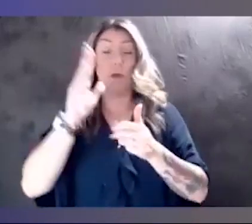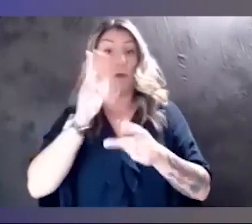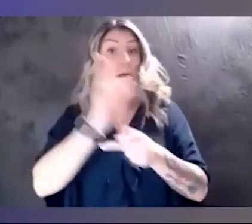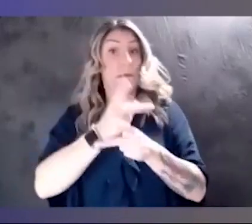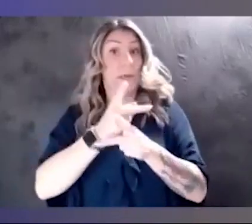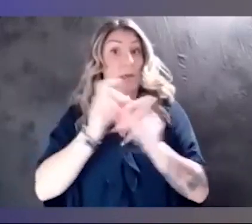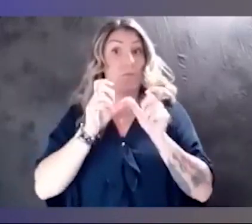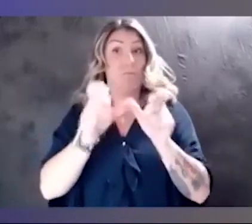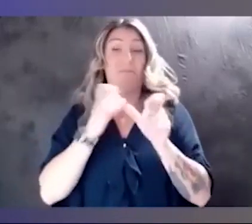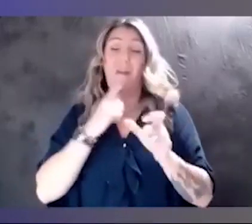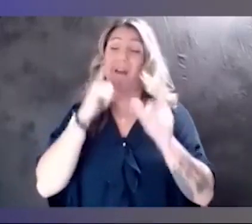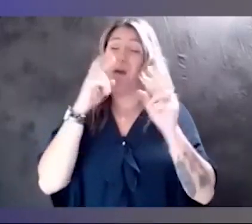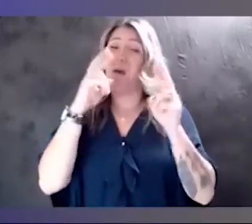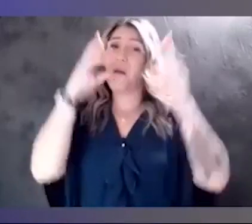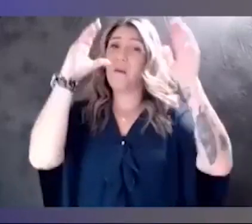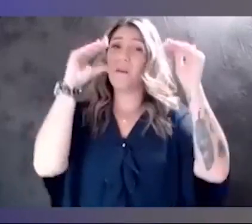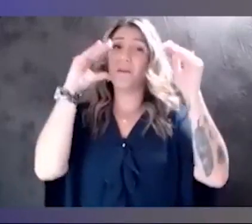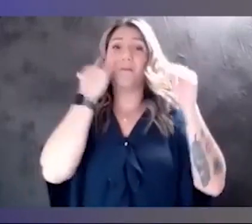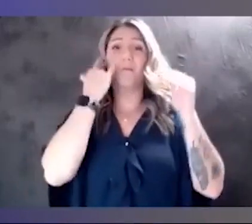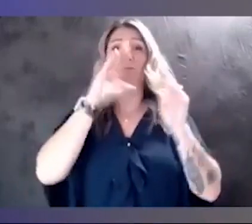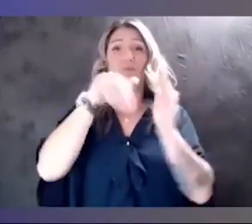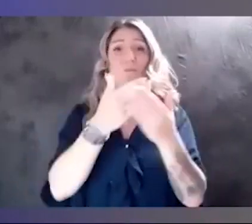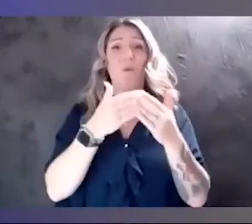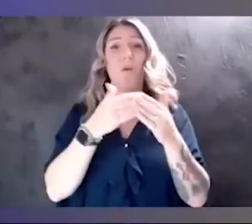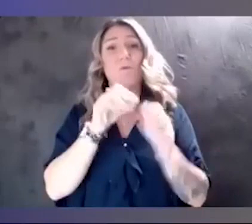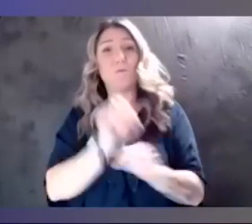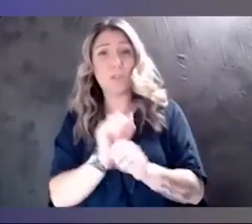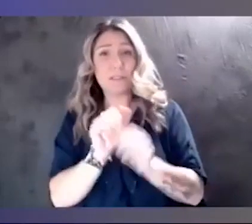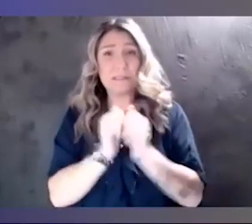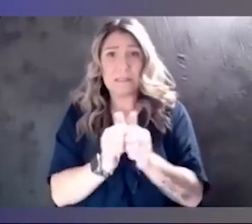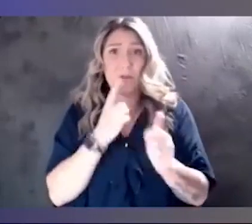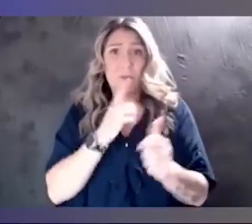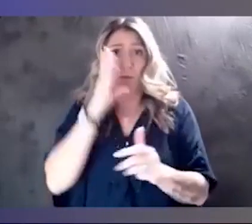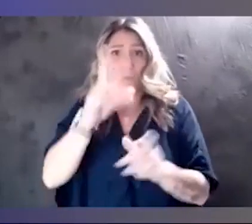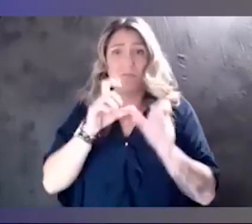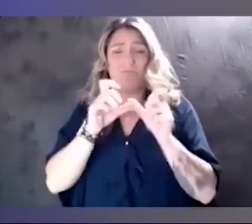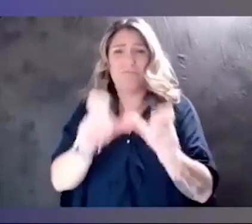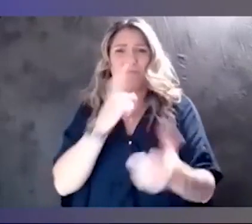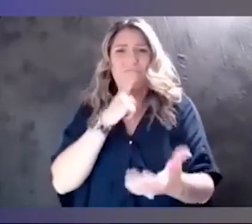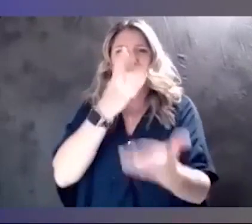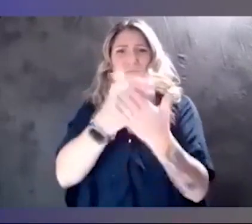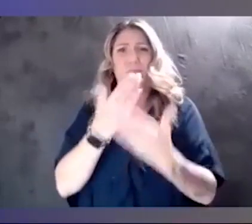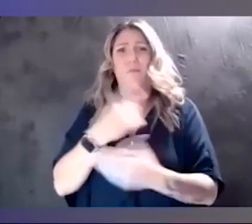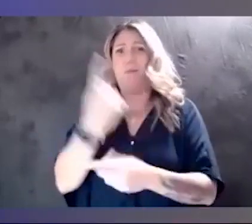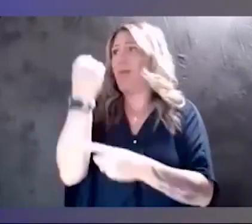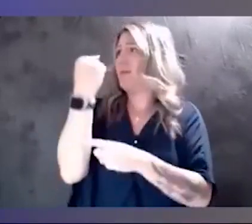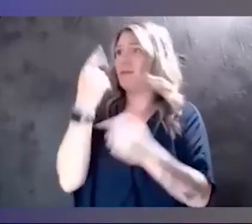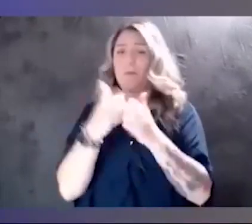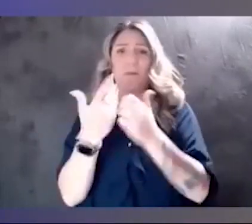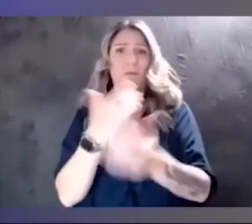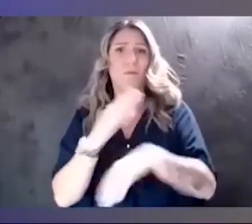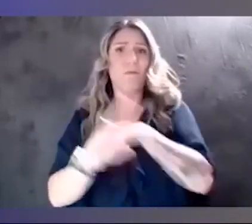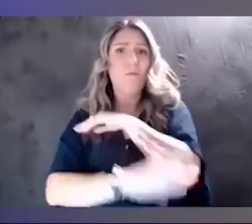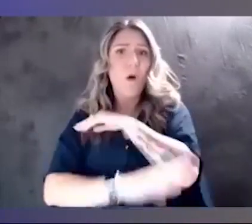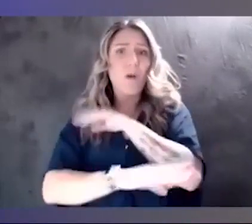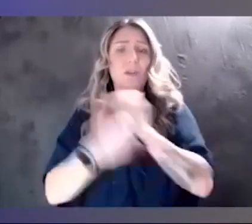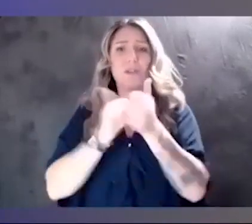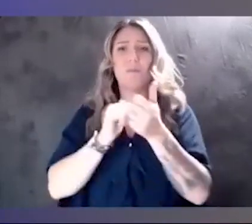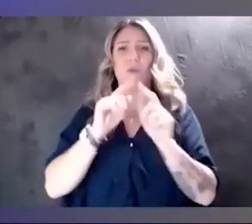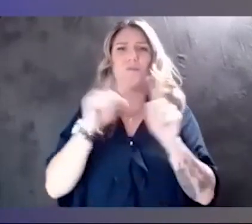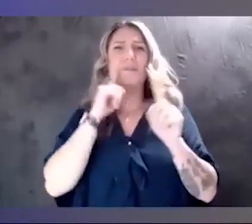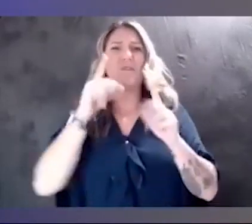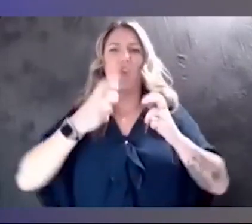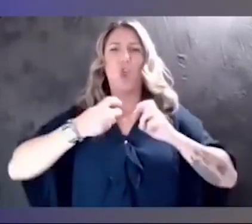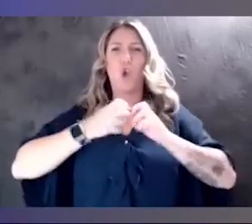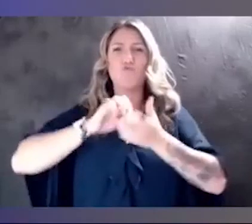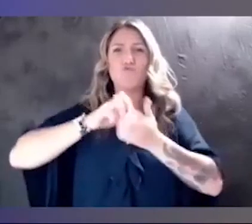so. If we all work together, we will keep it going. We proved that last year with fall sports. And then I like to say, if you look at wrestling in the winter, an indoor